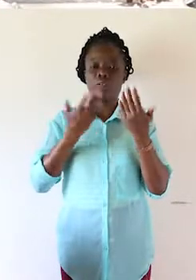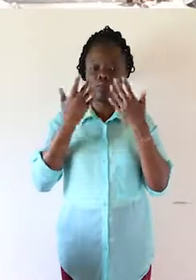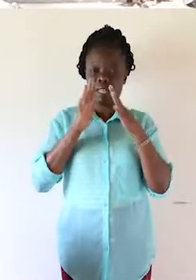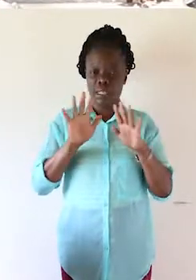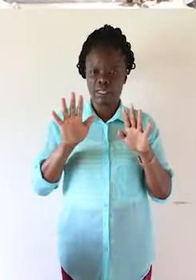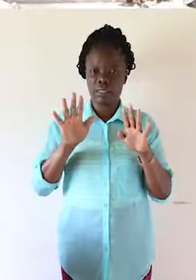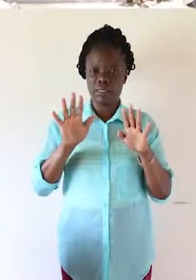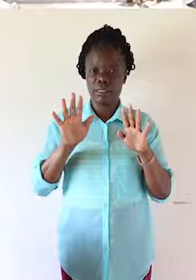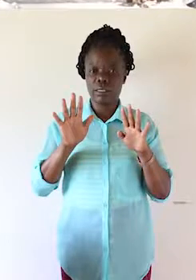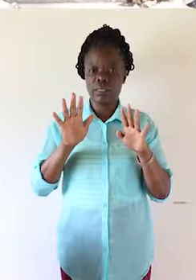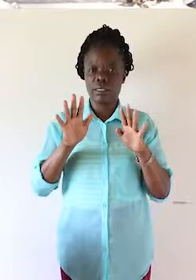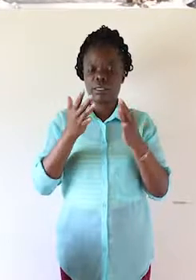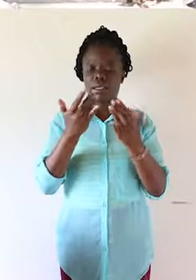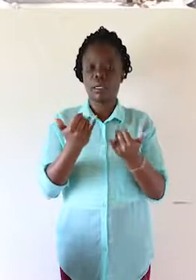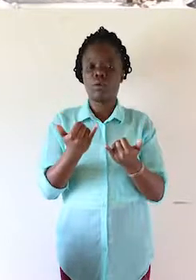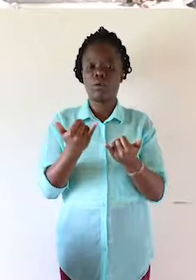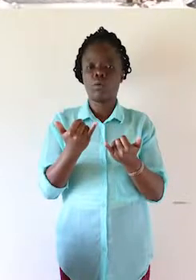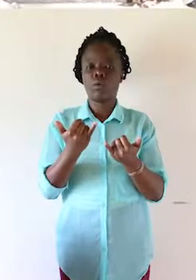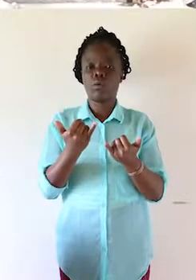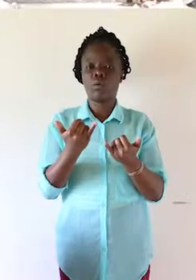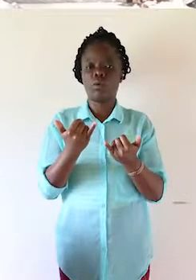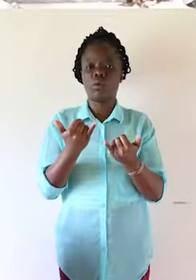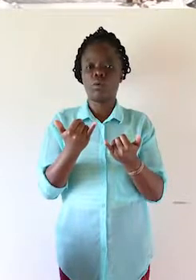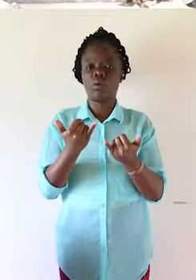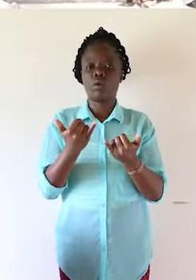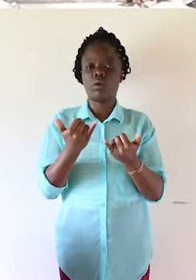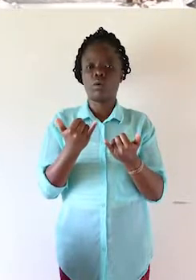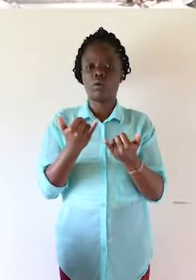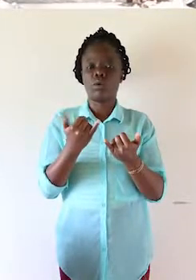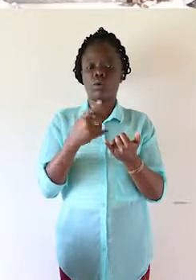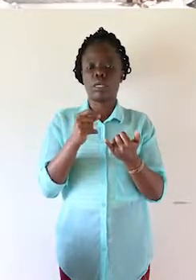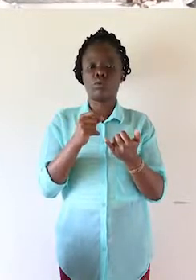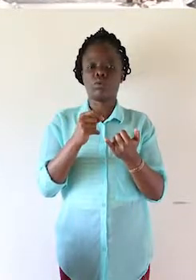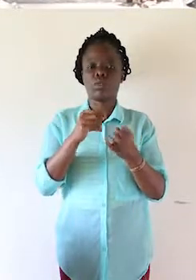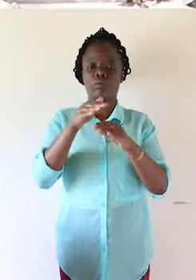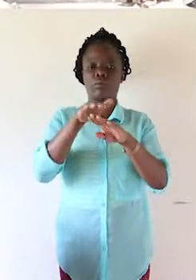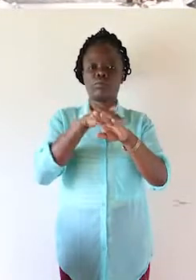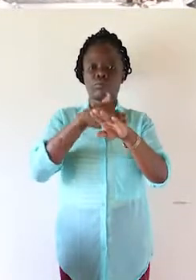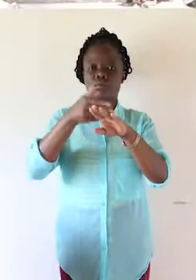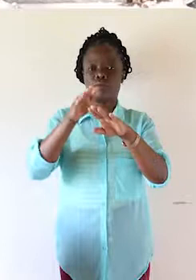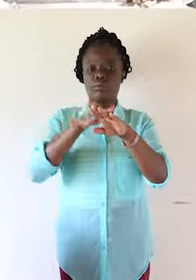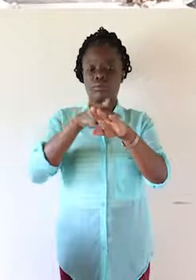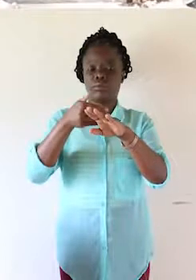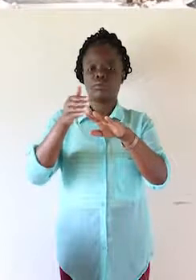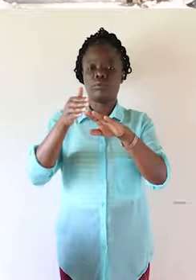after finishing, we now get to the coating. So bring that.